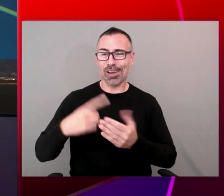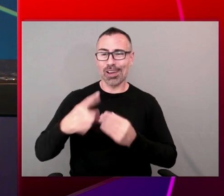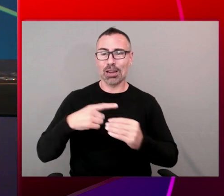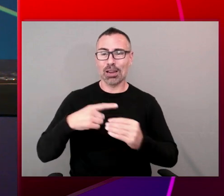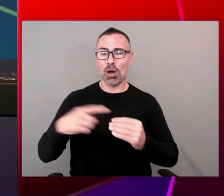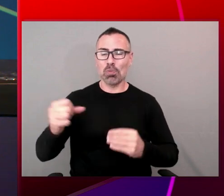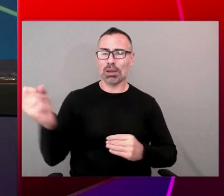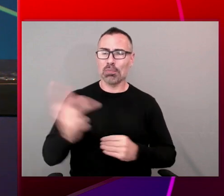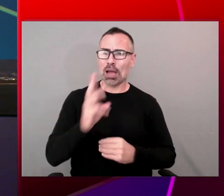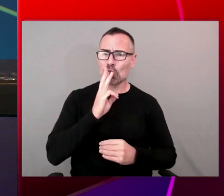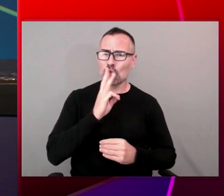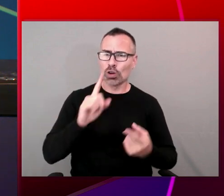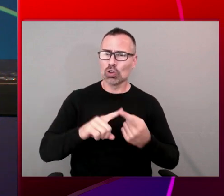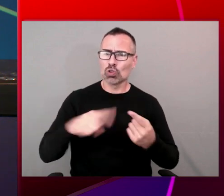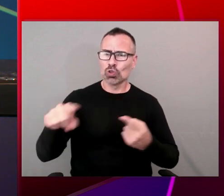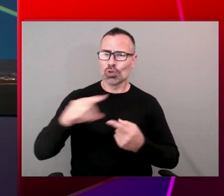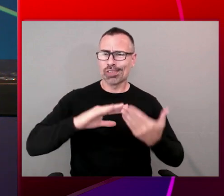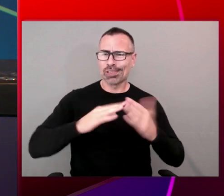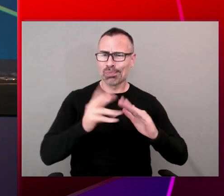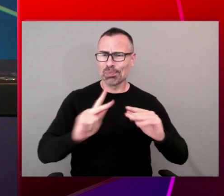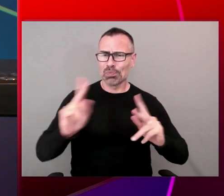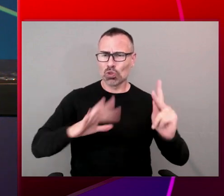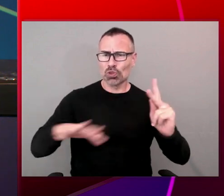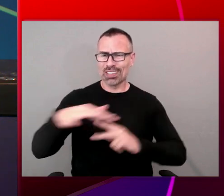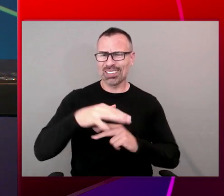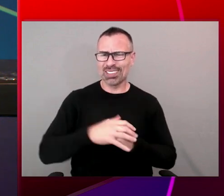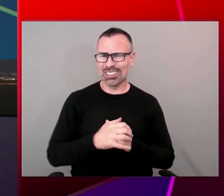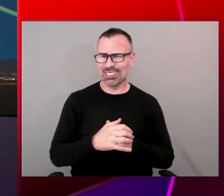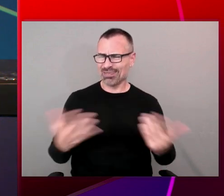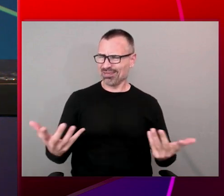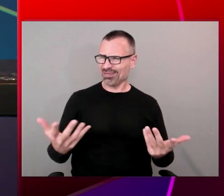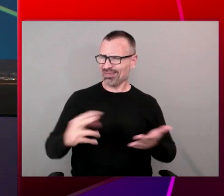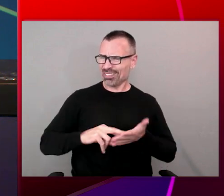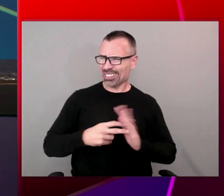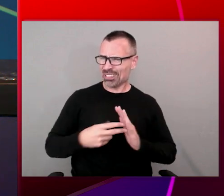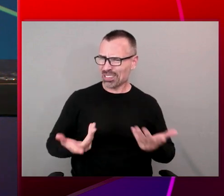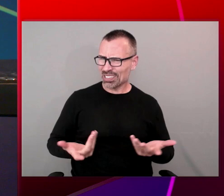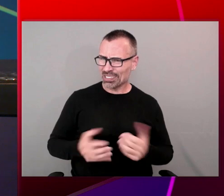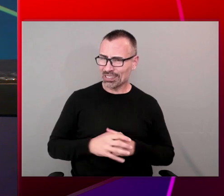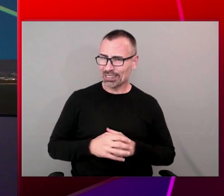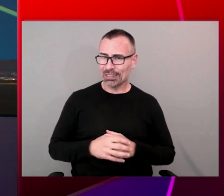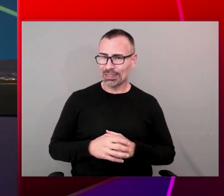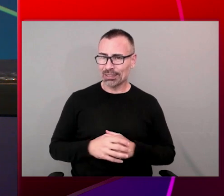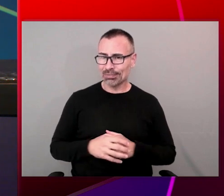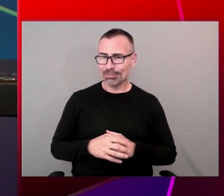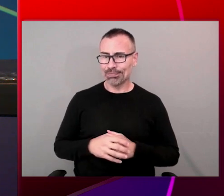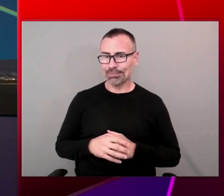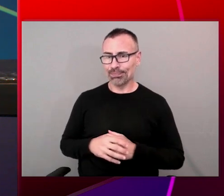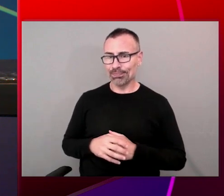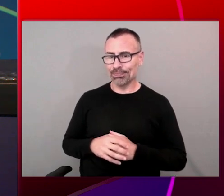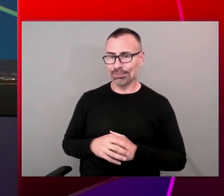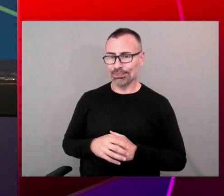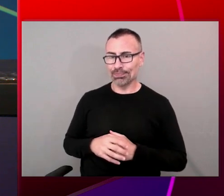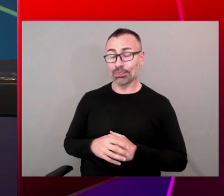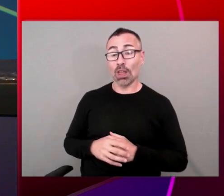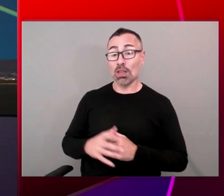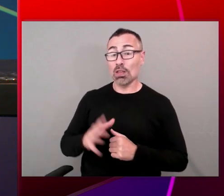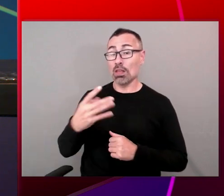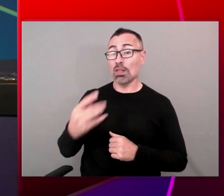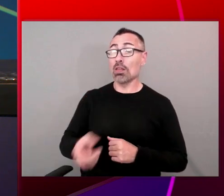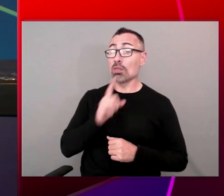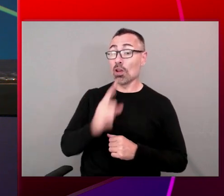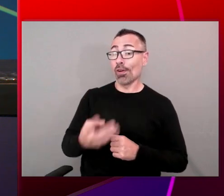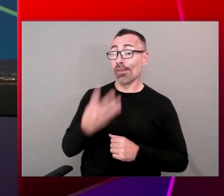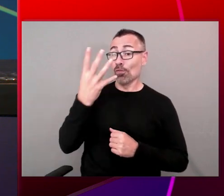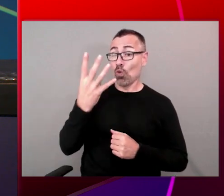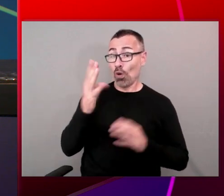the community as part of this. Can you tell us more about what does that really mean? Sure. Well, let me give kind of the broader, there are 4 strategies, and let me go through all those.